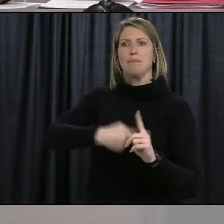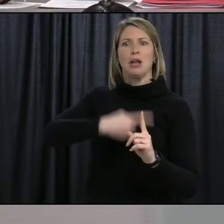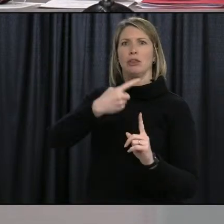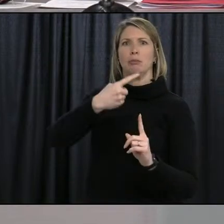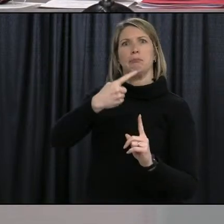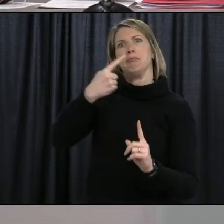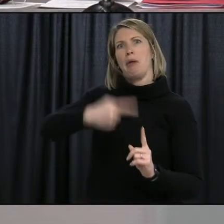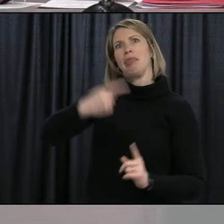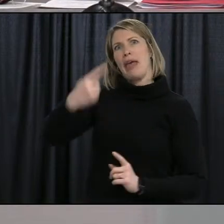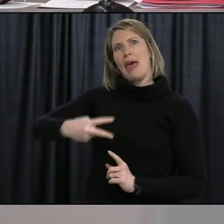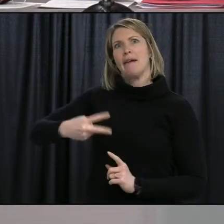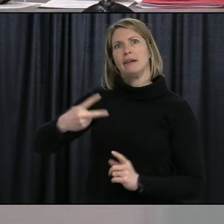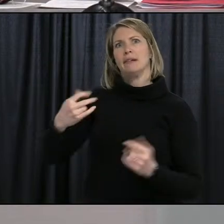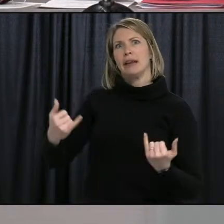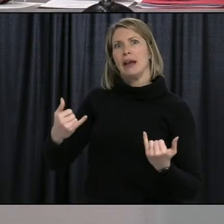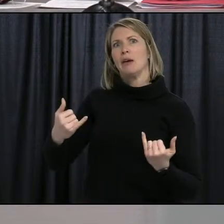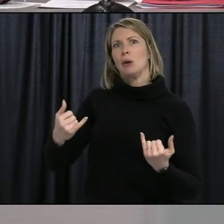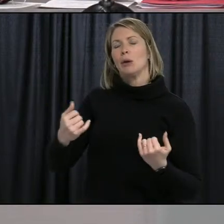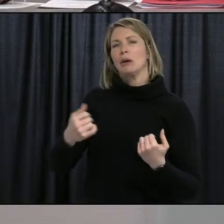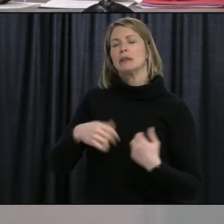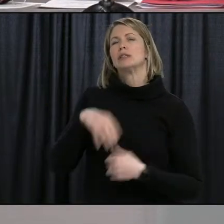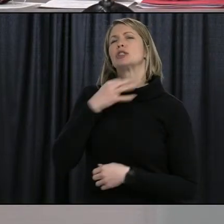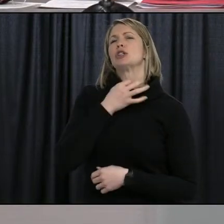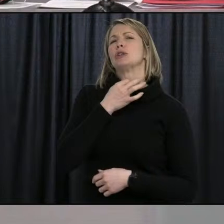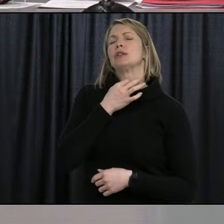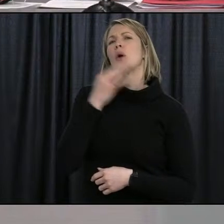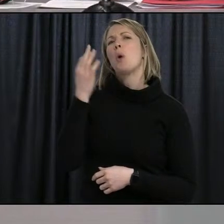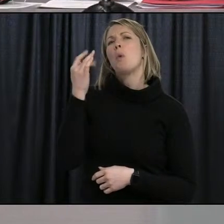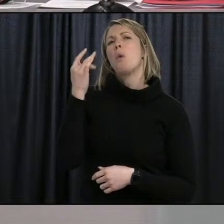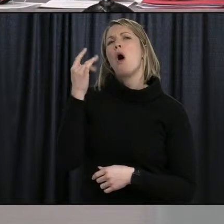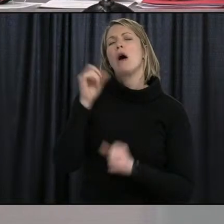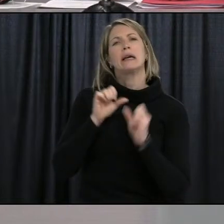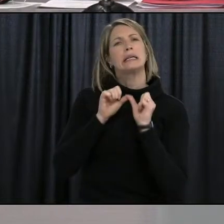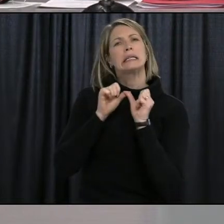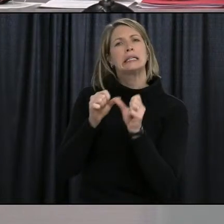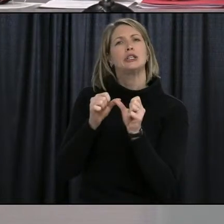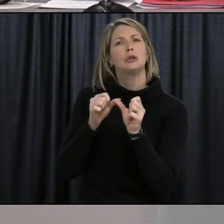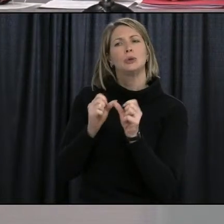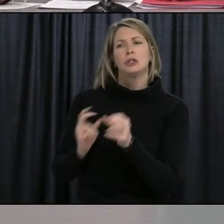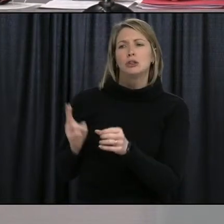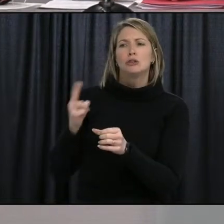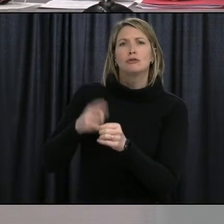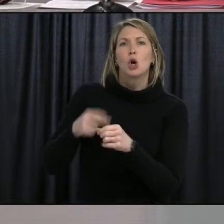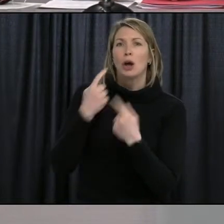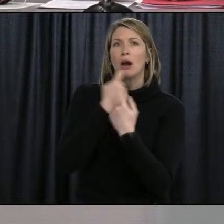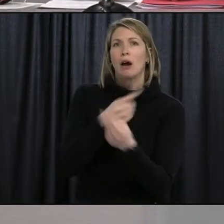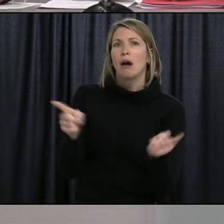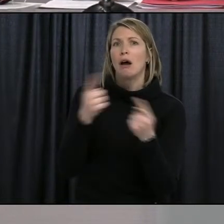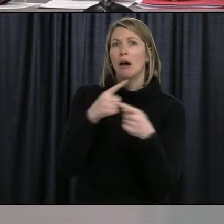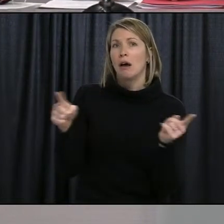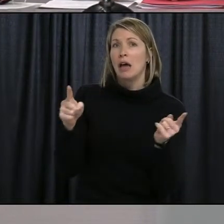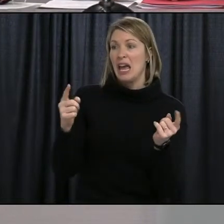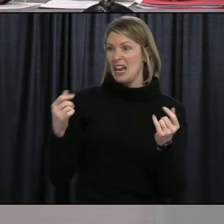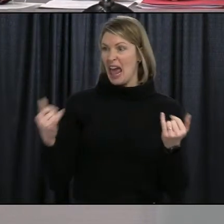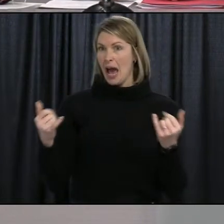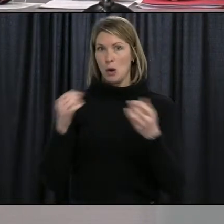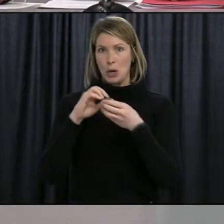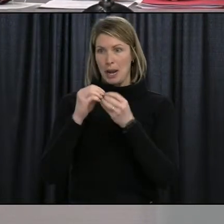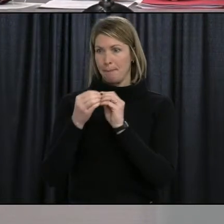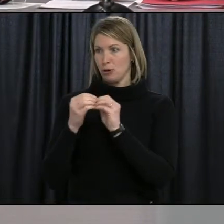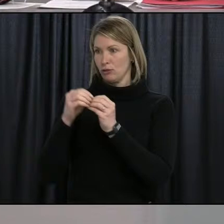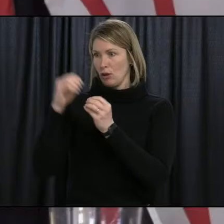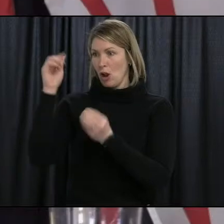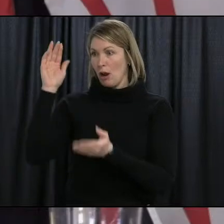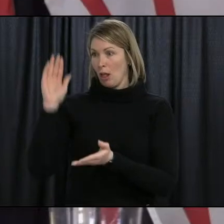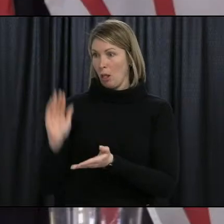then. So my question is, how do you justify your continued participation in these briefings, given the improved situation and the fact that government